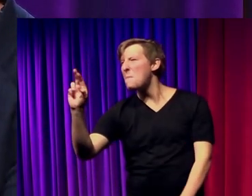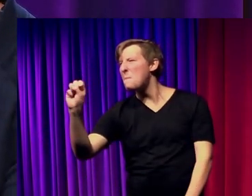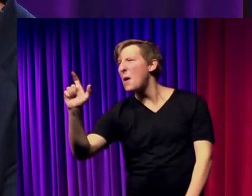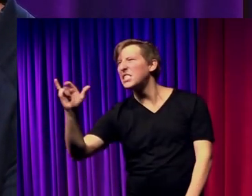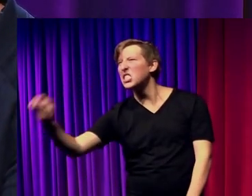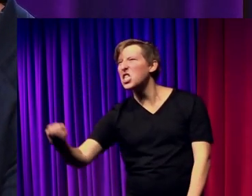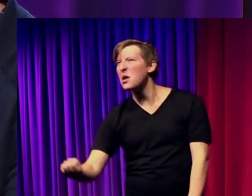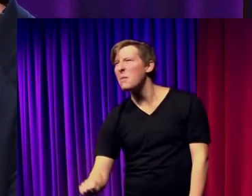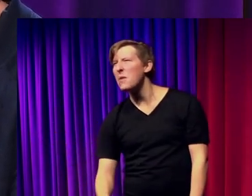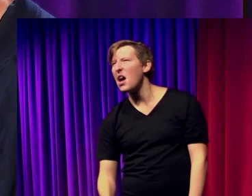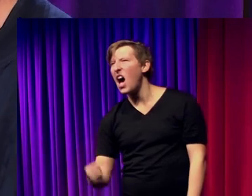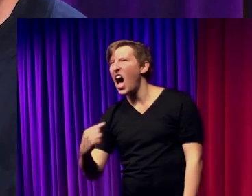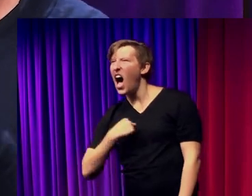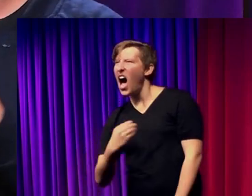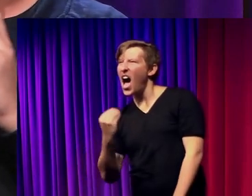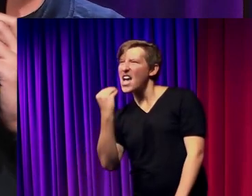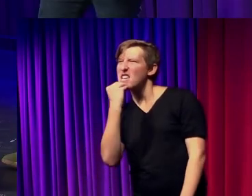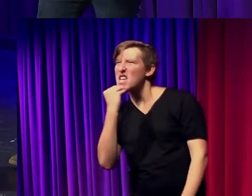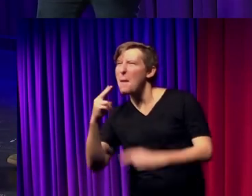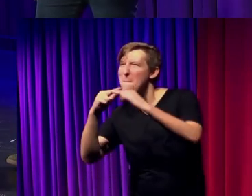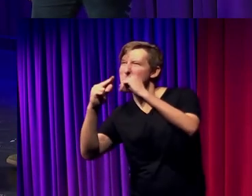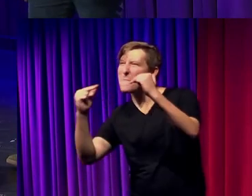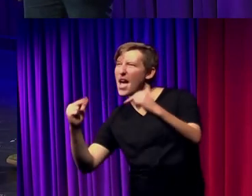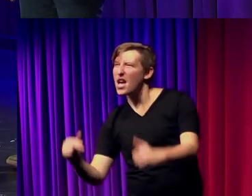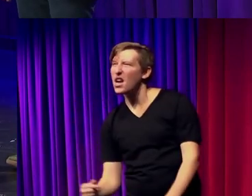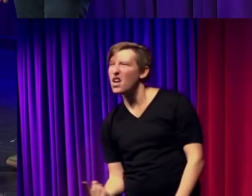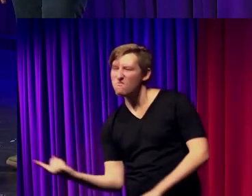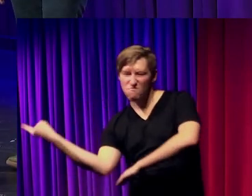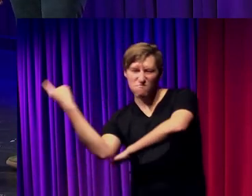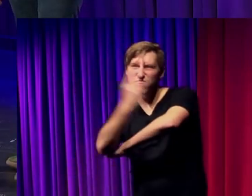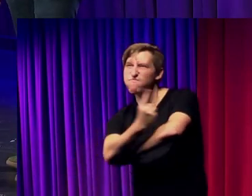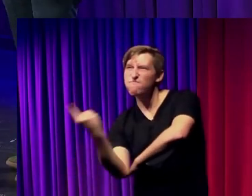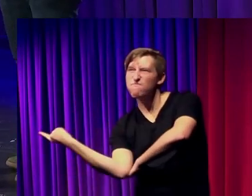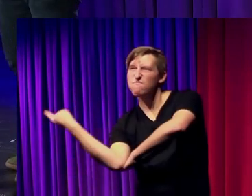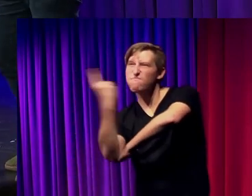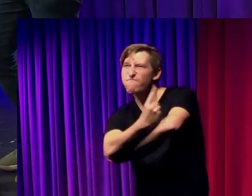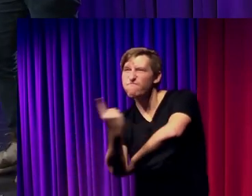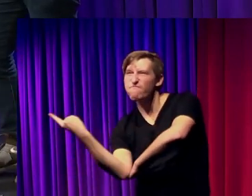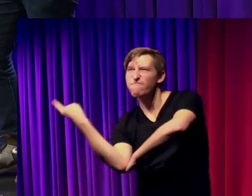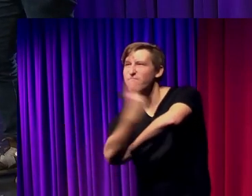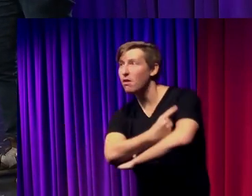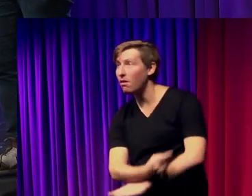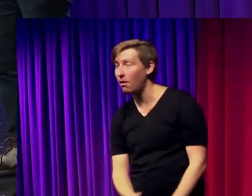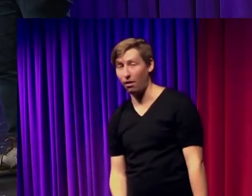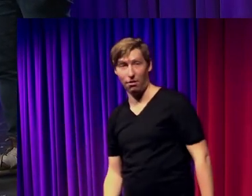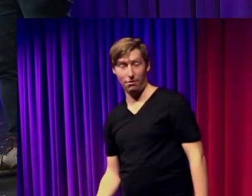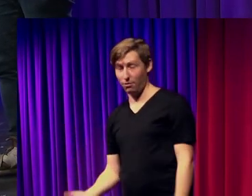bacon 24/7. Which is quite impressive.